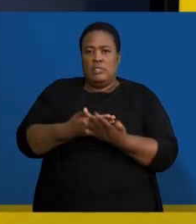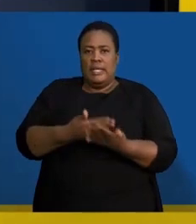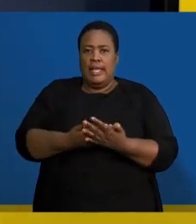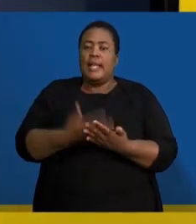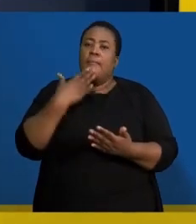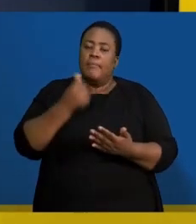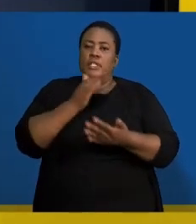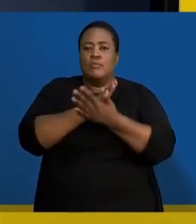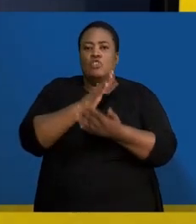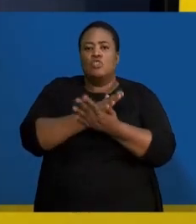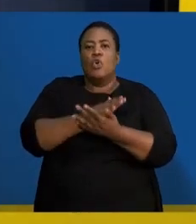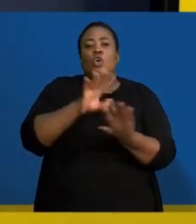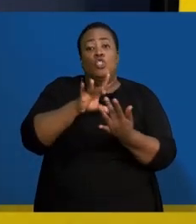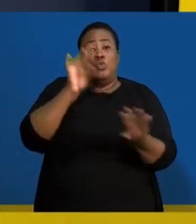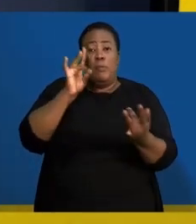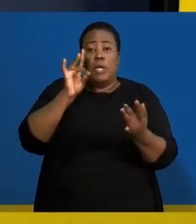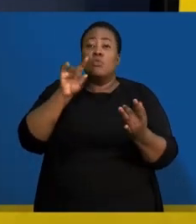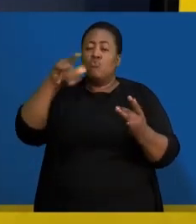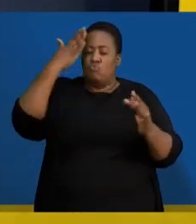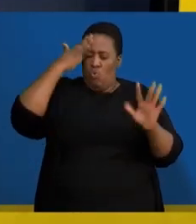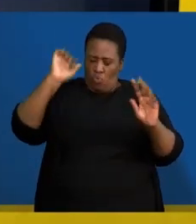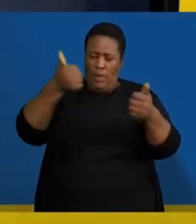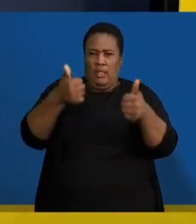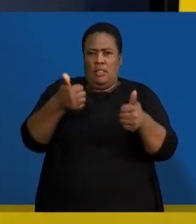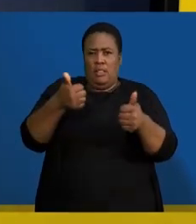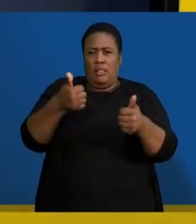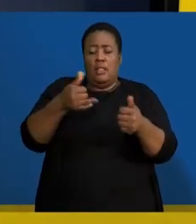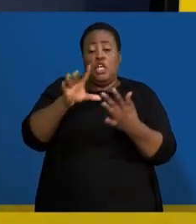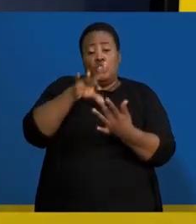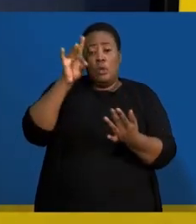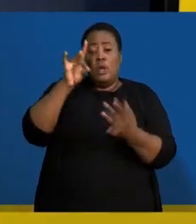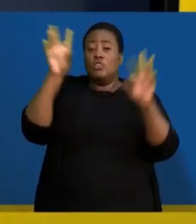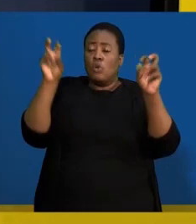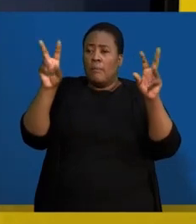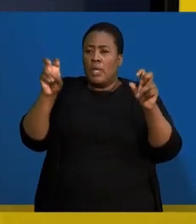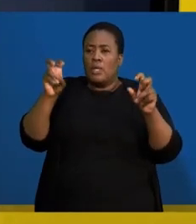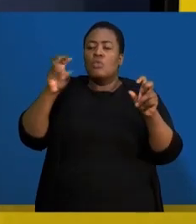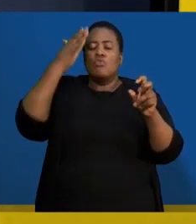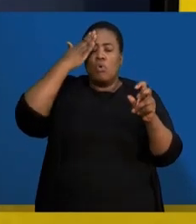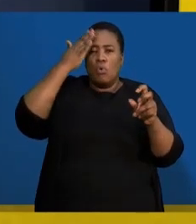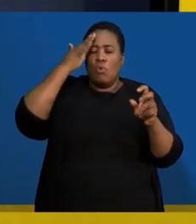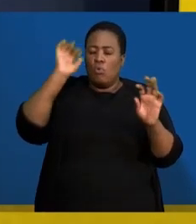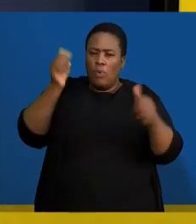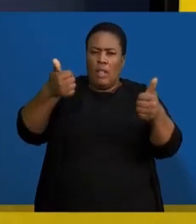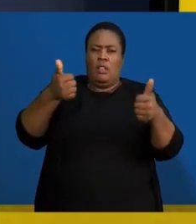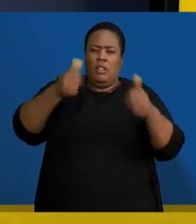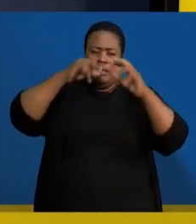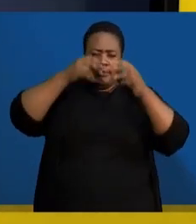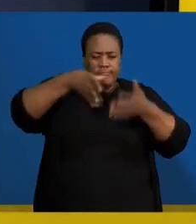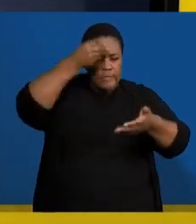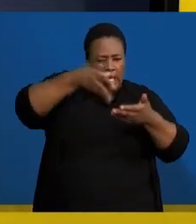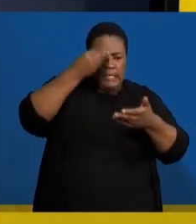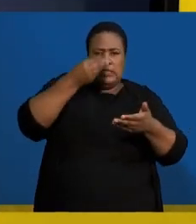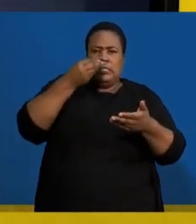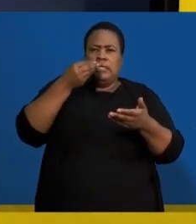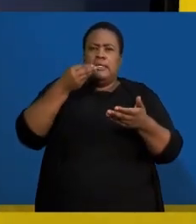choose a topic that you know very well, a topic that you've studied. Don't go into the exam and read the different questions